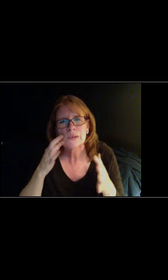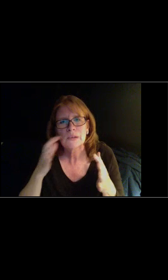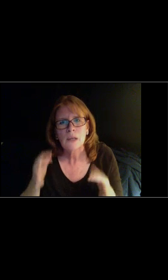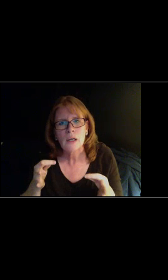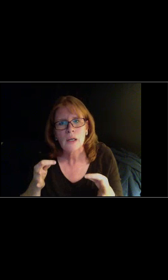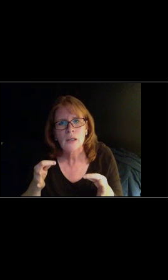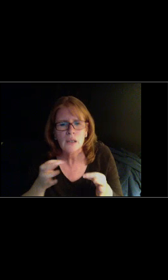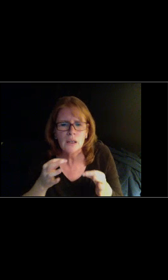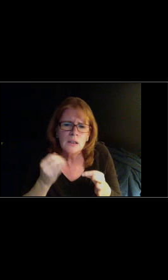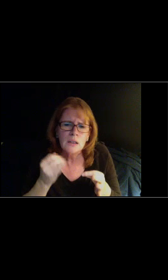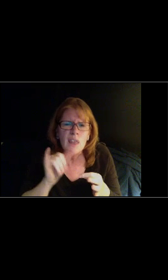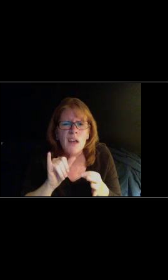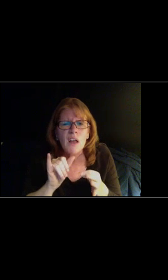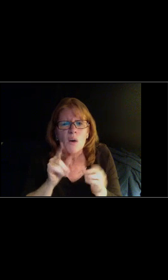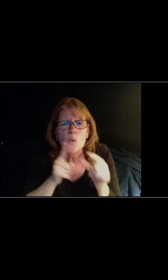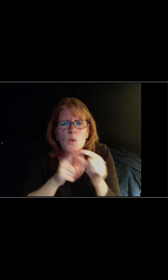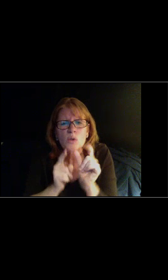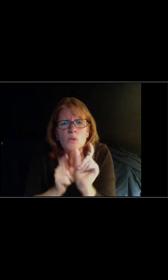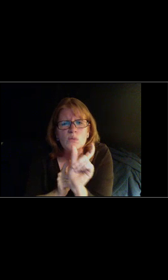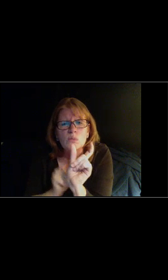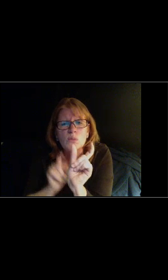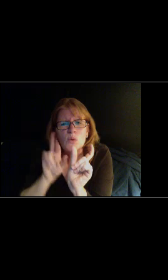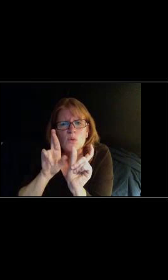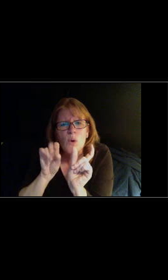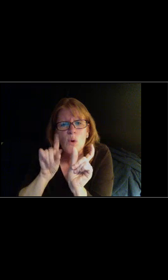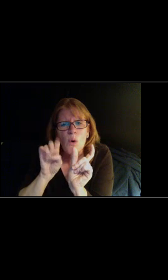from professionals in various fields.